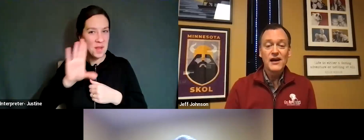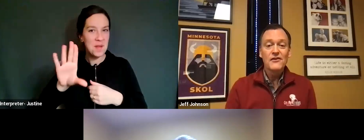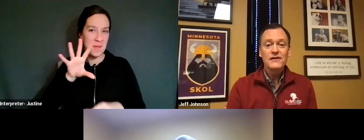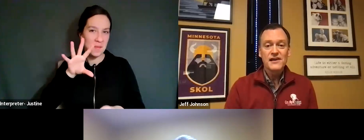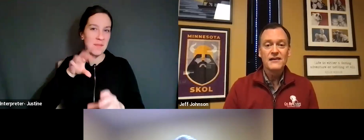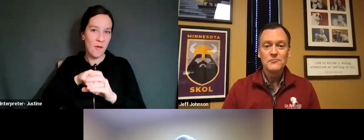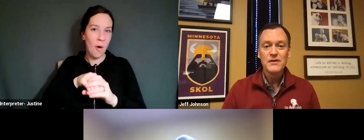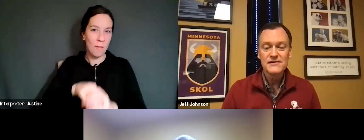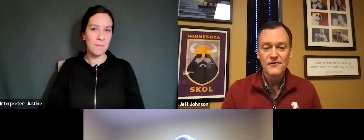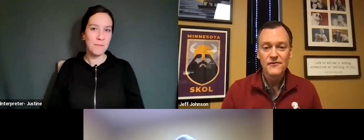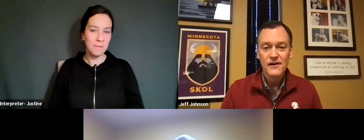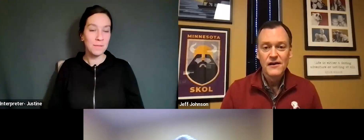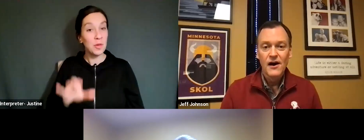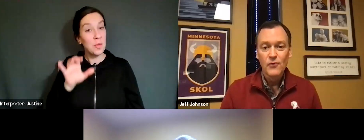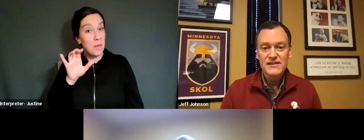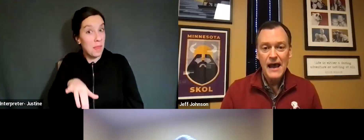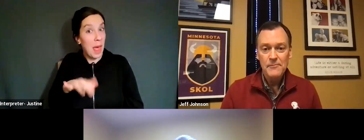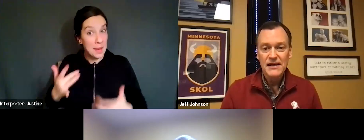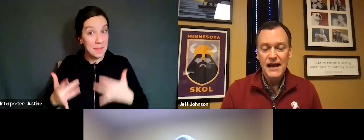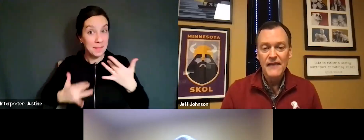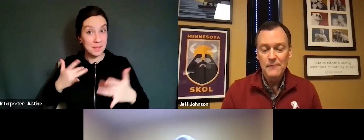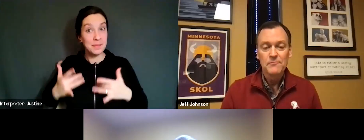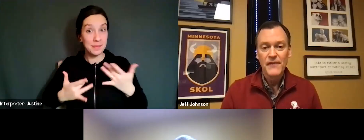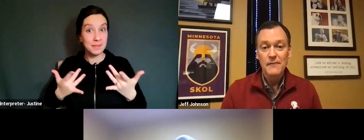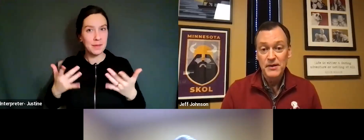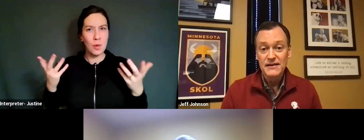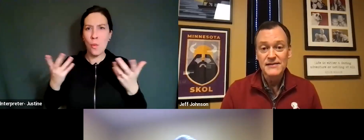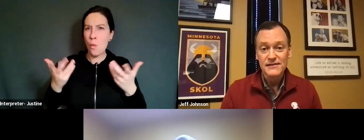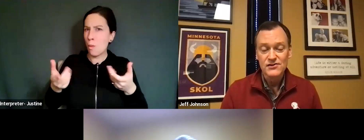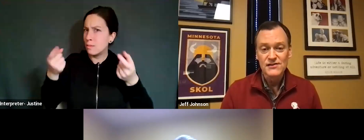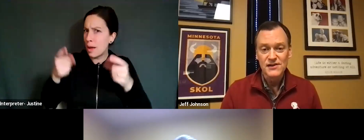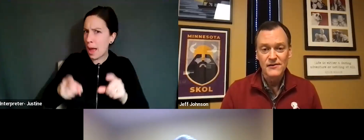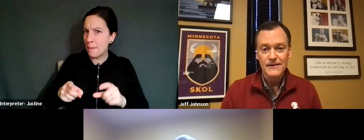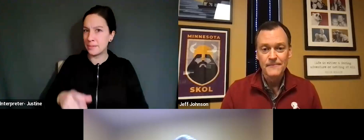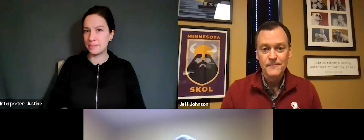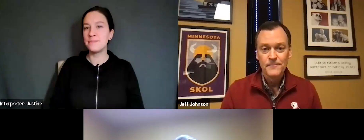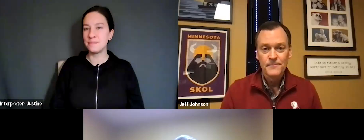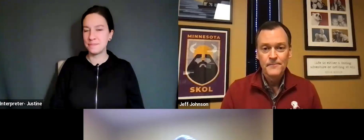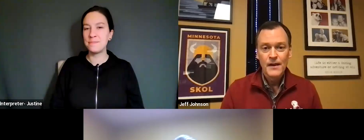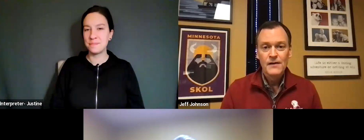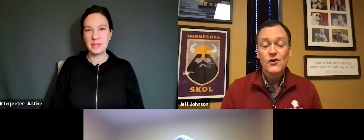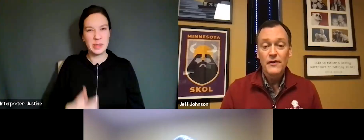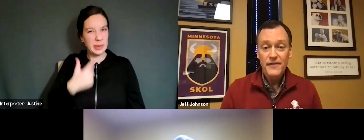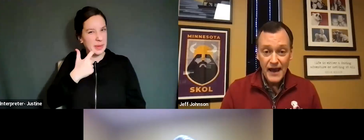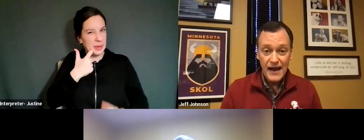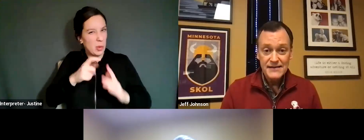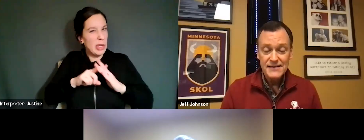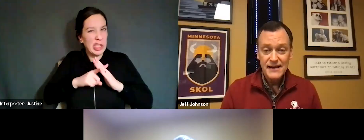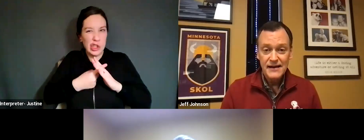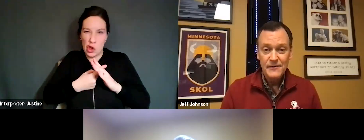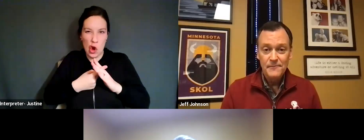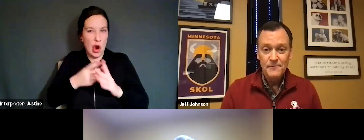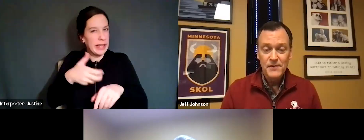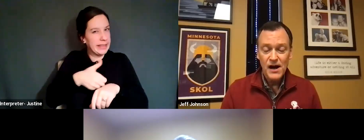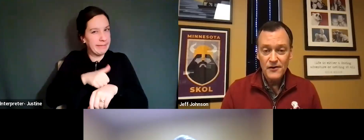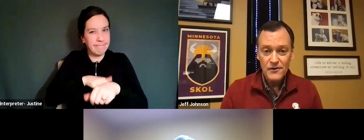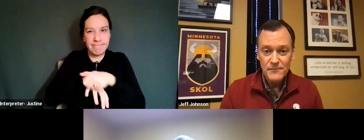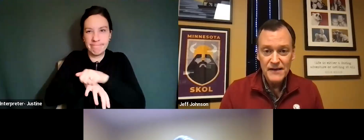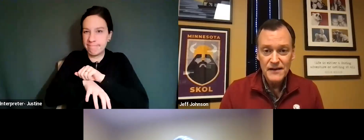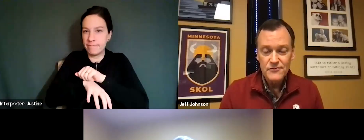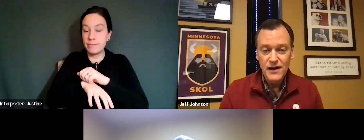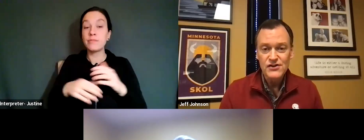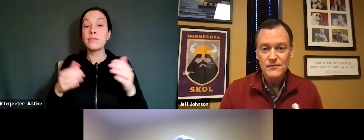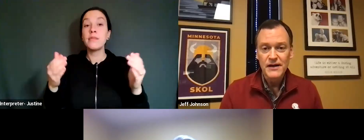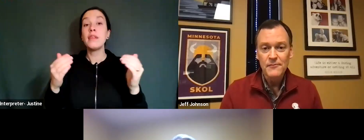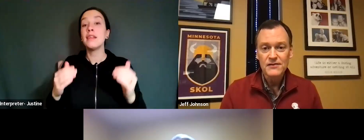that's another exciting piece of what's happening, and that piece is just starting. So with that, Karin already